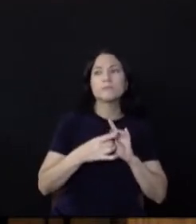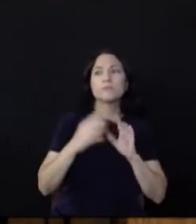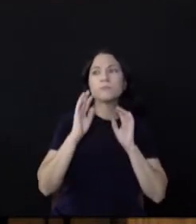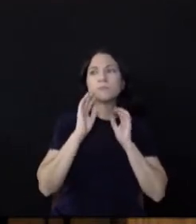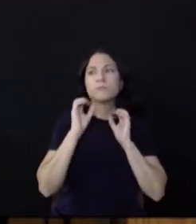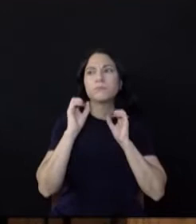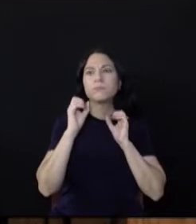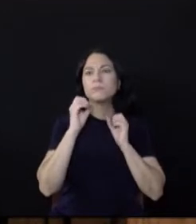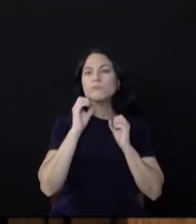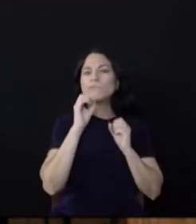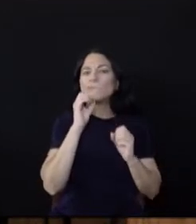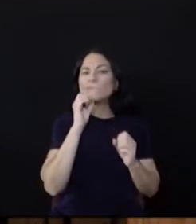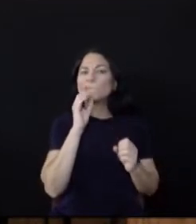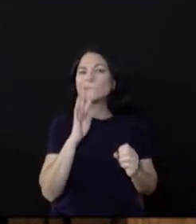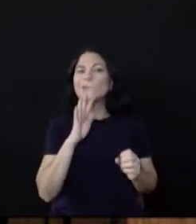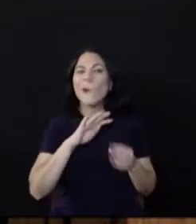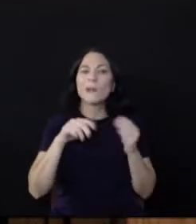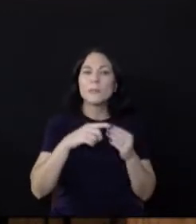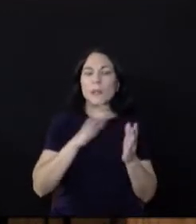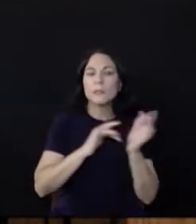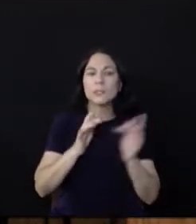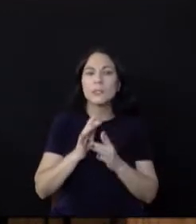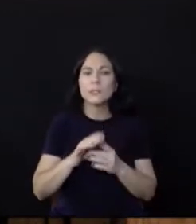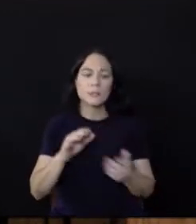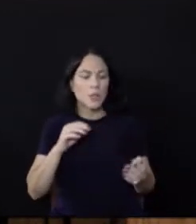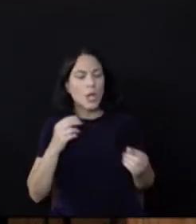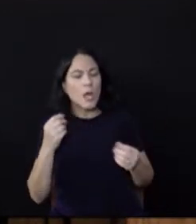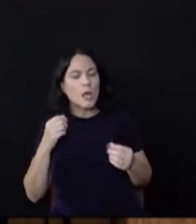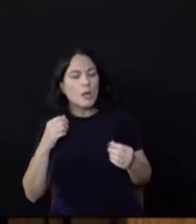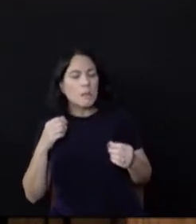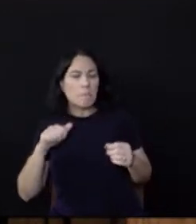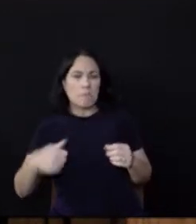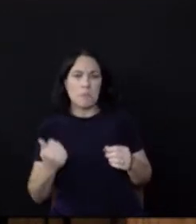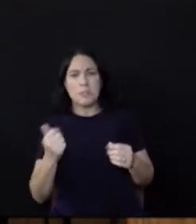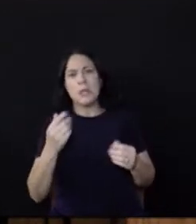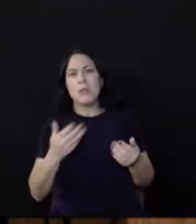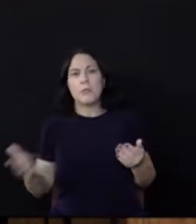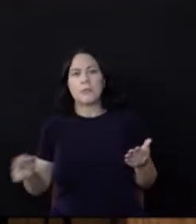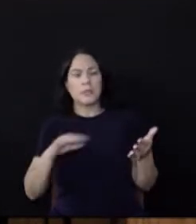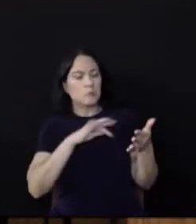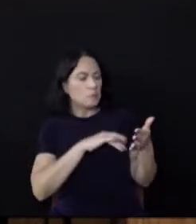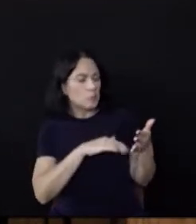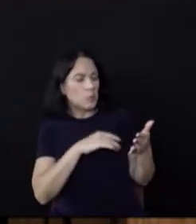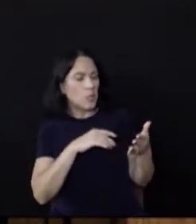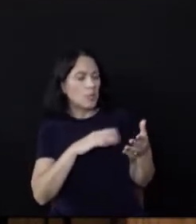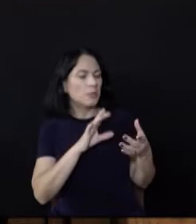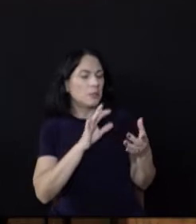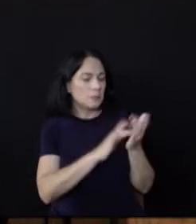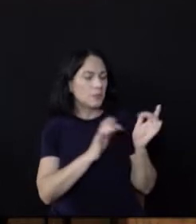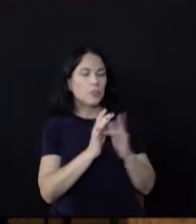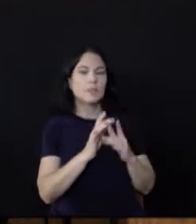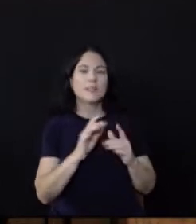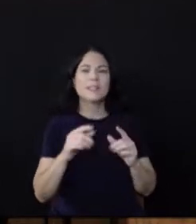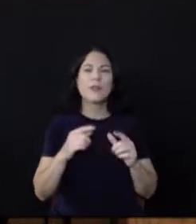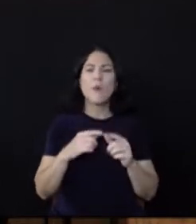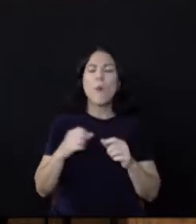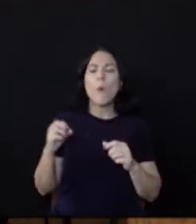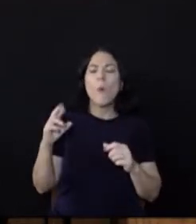to study about Jesus. It's one thing to know about who he is and who he claims to be.